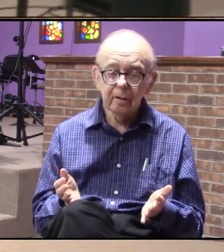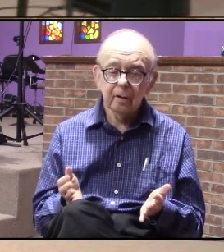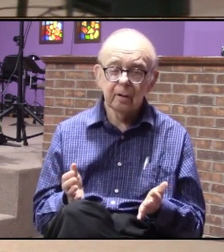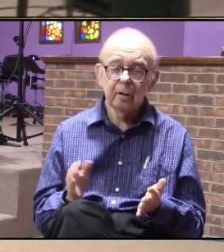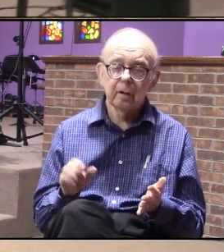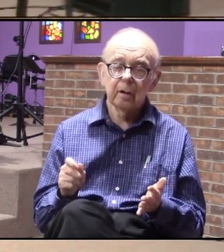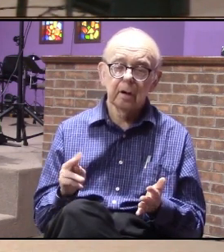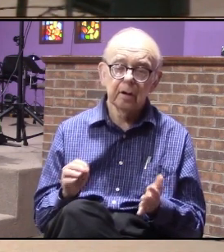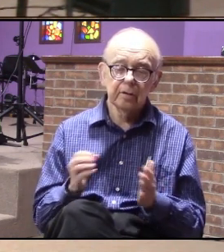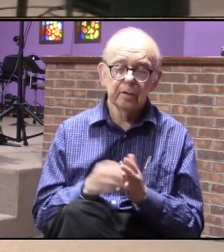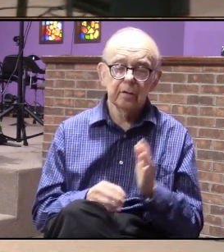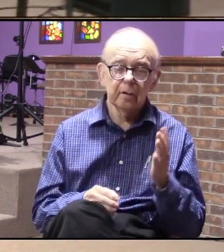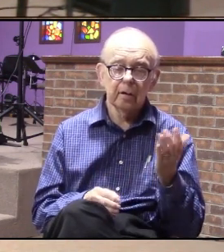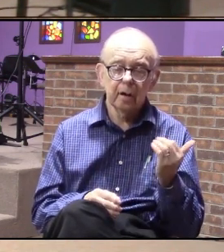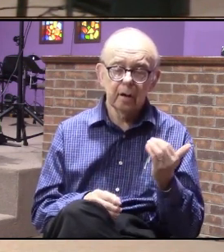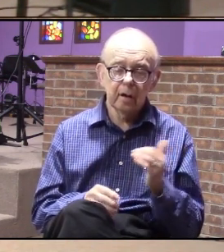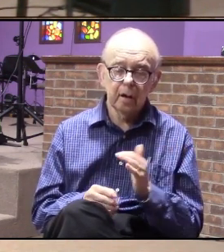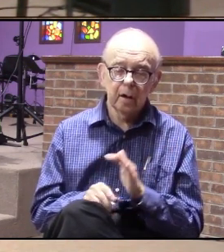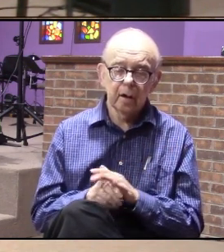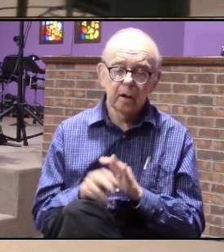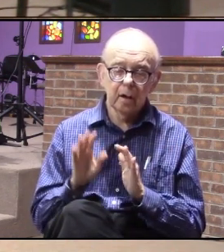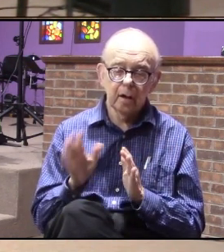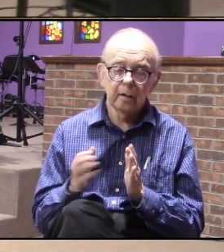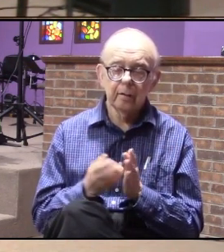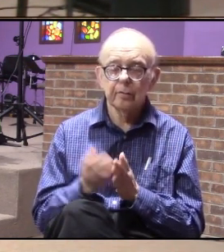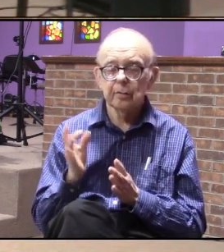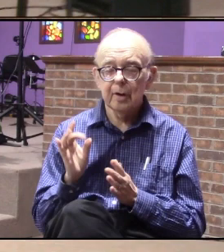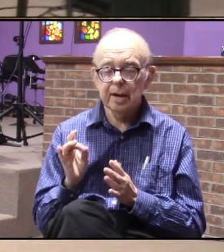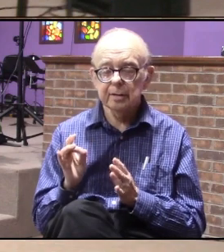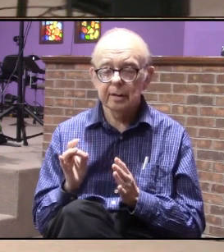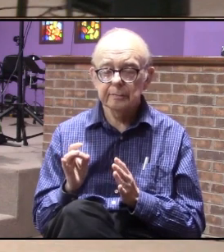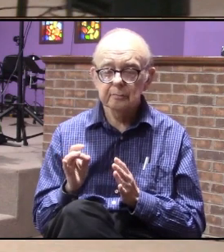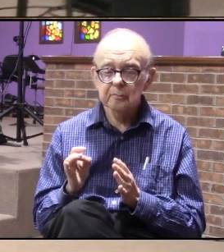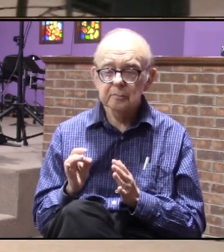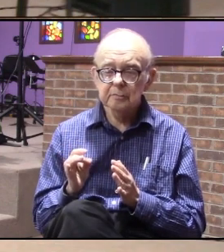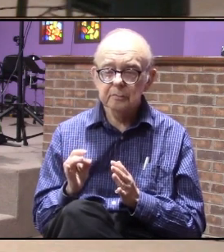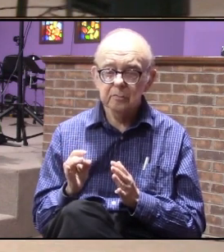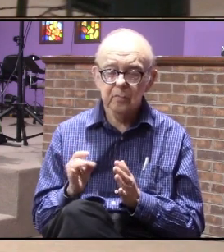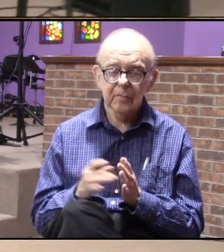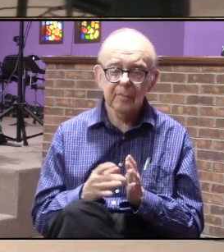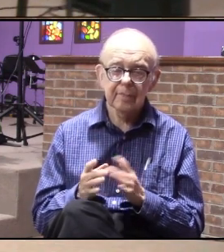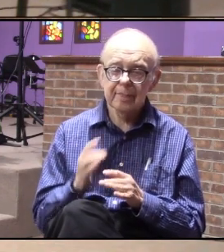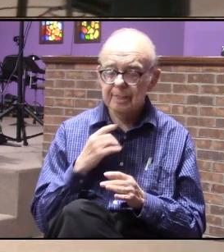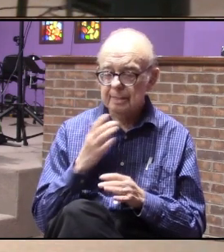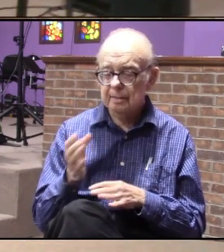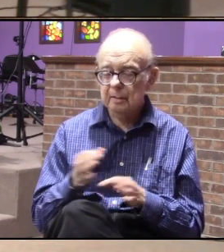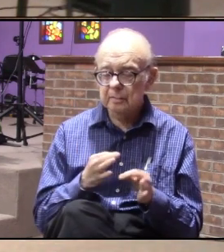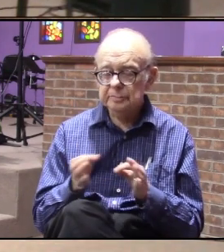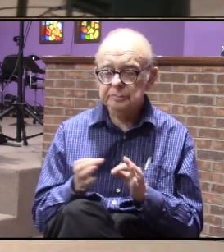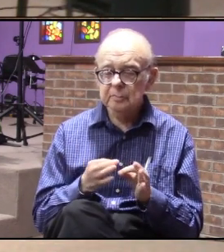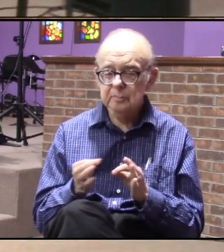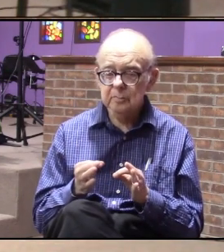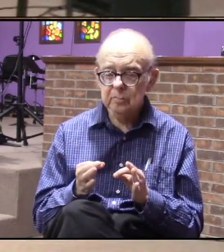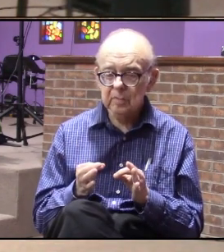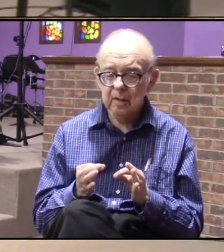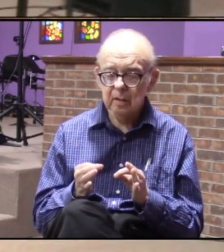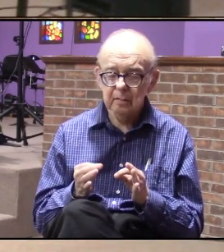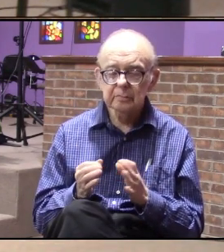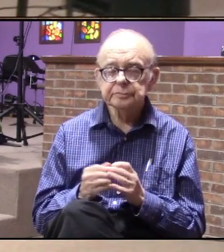John chapter 15, verses 5 through 8. Jesus explains it this